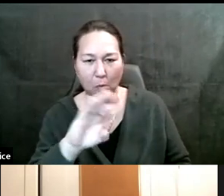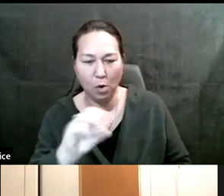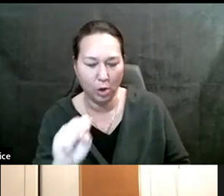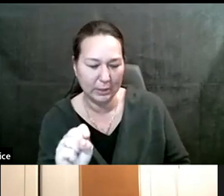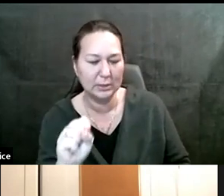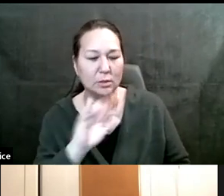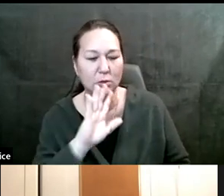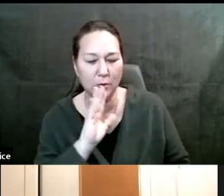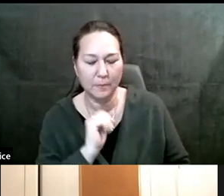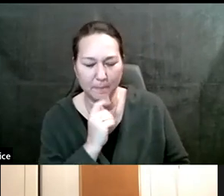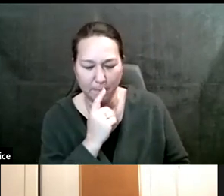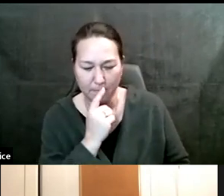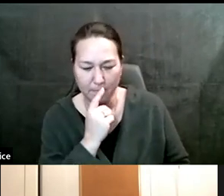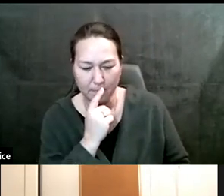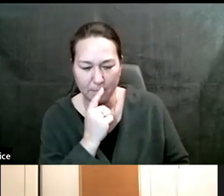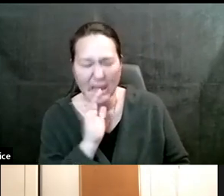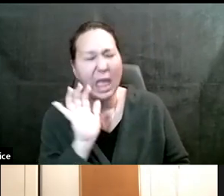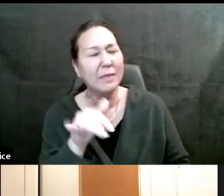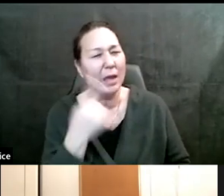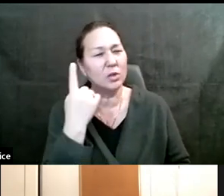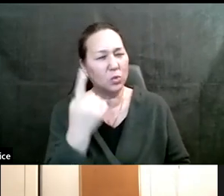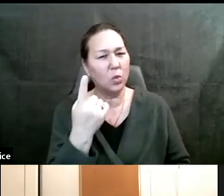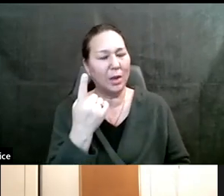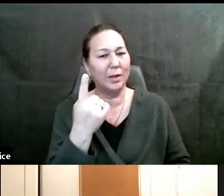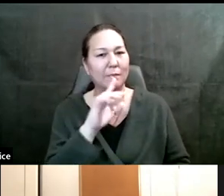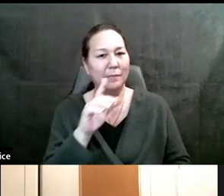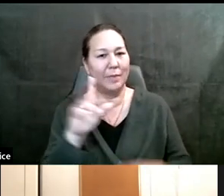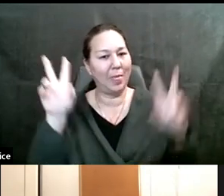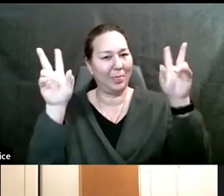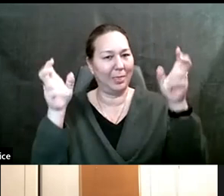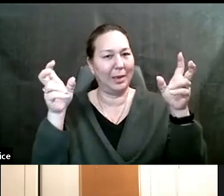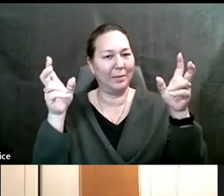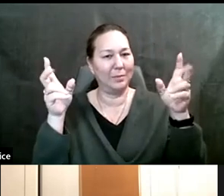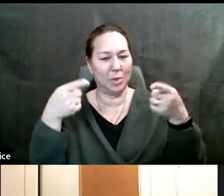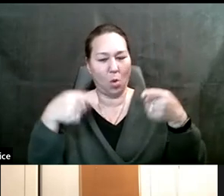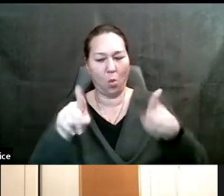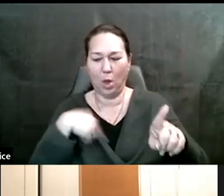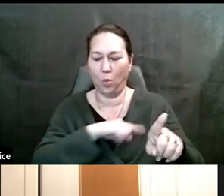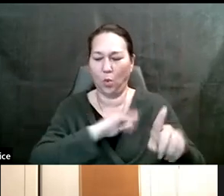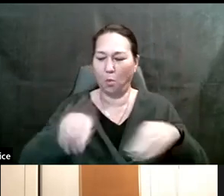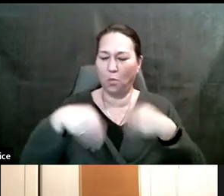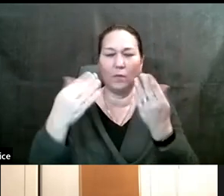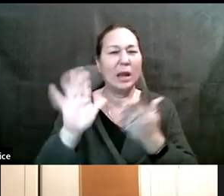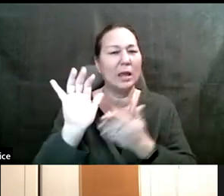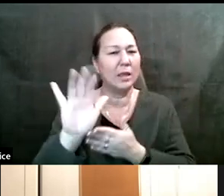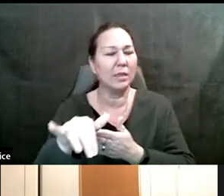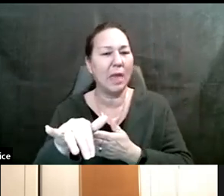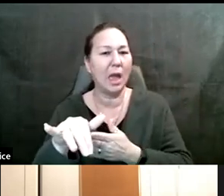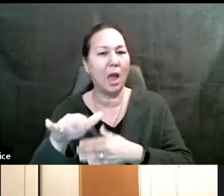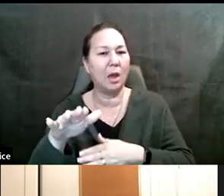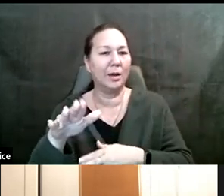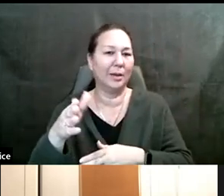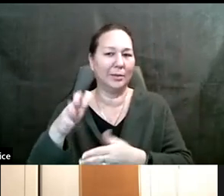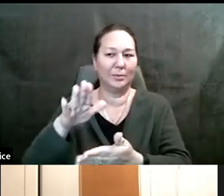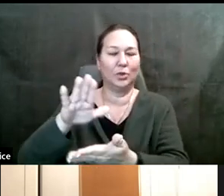one of the overarching themes that when we're uh providing that on-site support to schools or we're